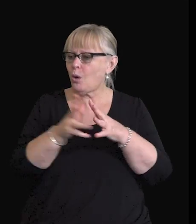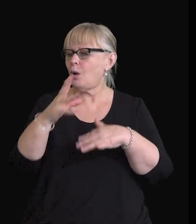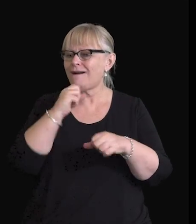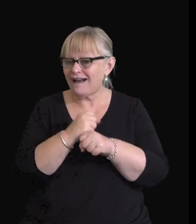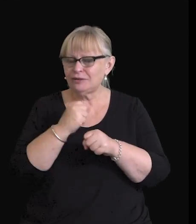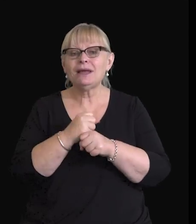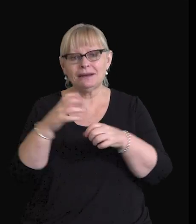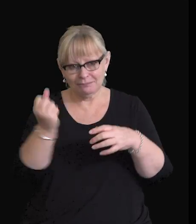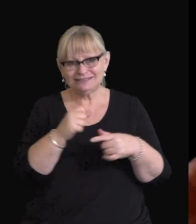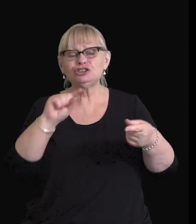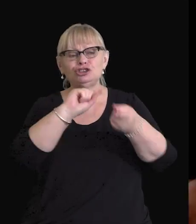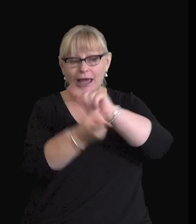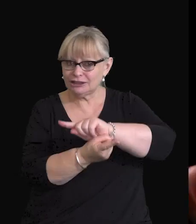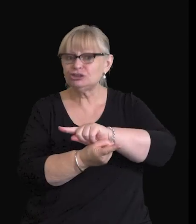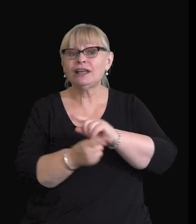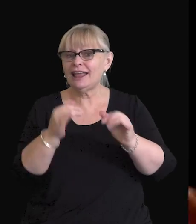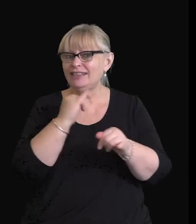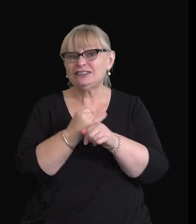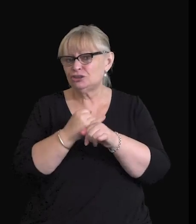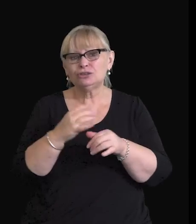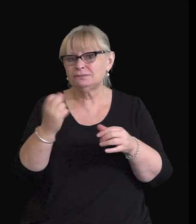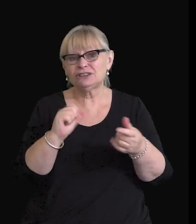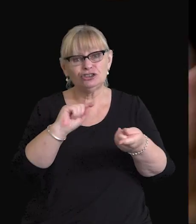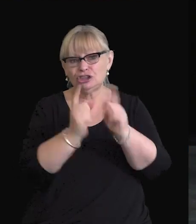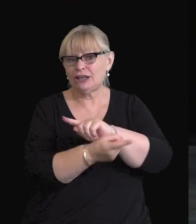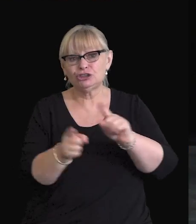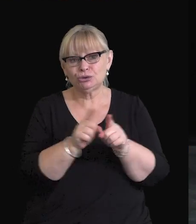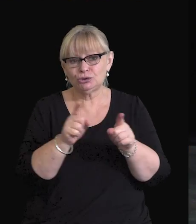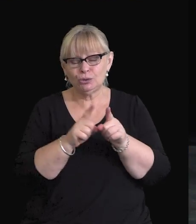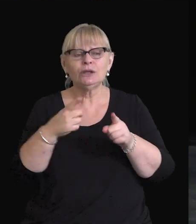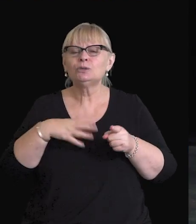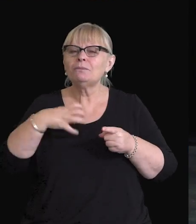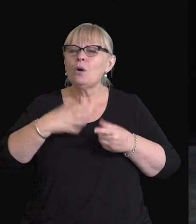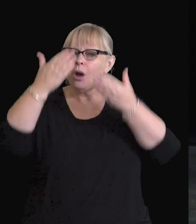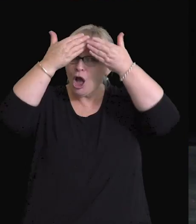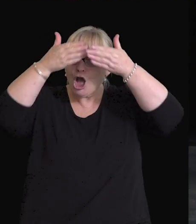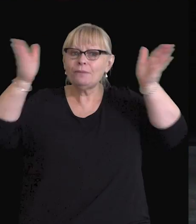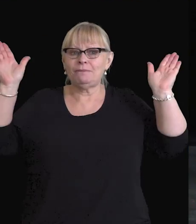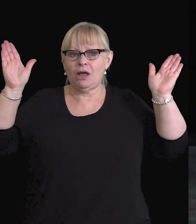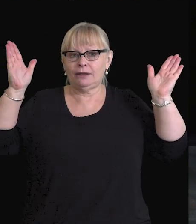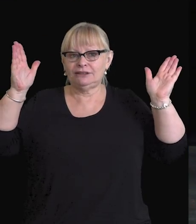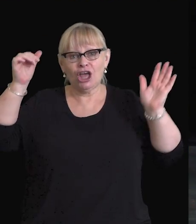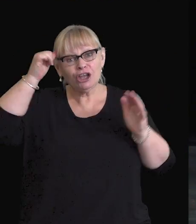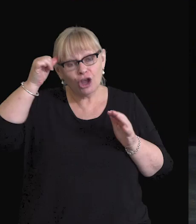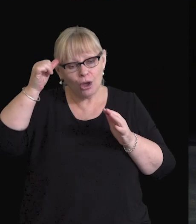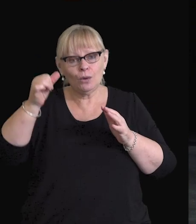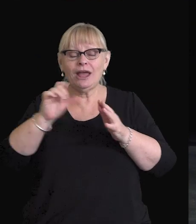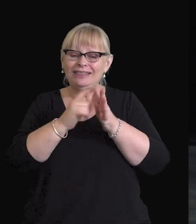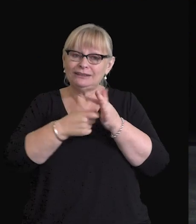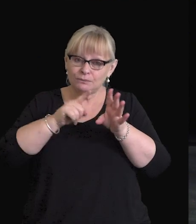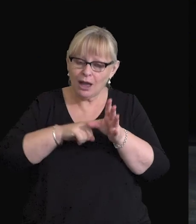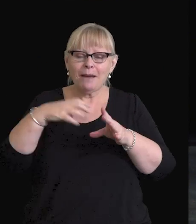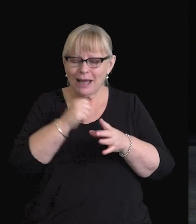our government and our institutions change also. So I want you to open your mind to the belief that our democracy